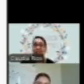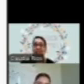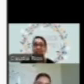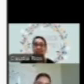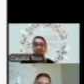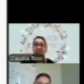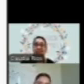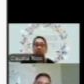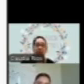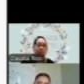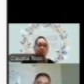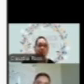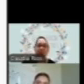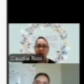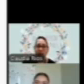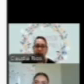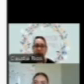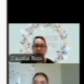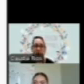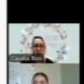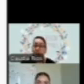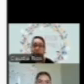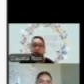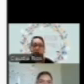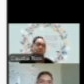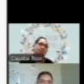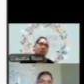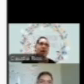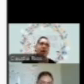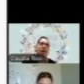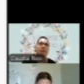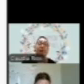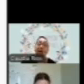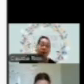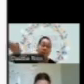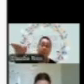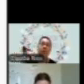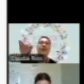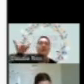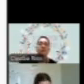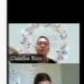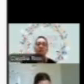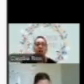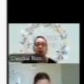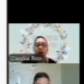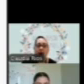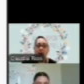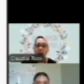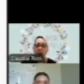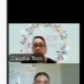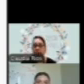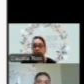as far as I remember, about 40 different groups, breakout, breakout rooms,